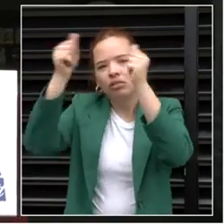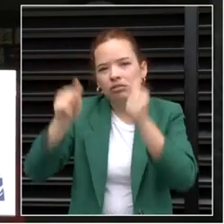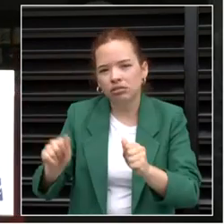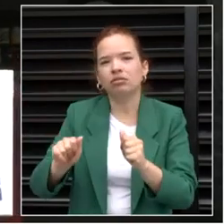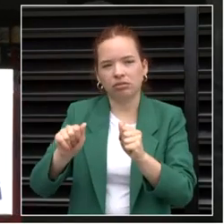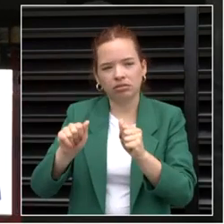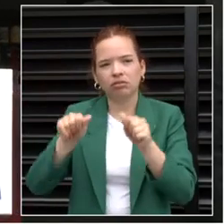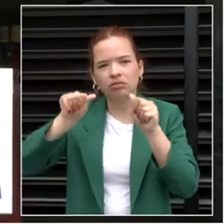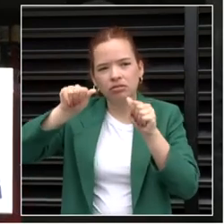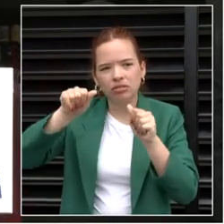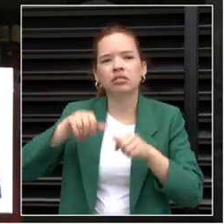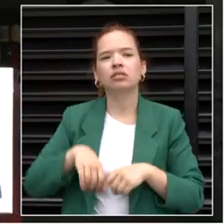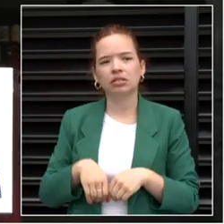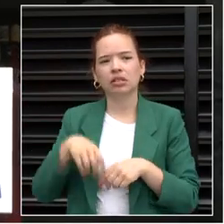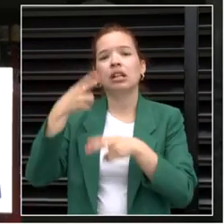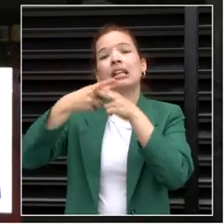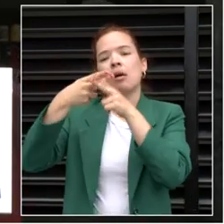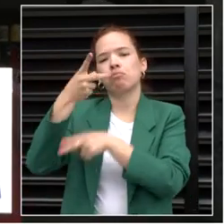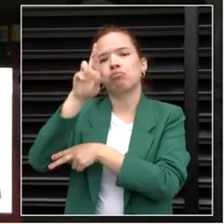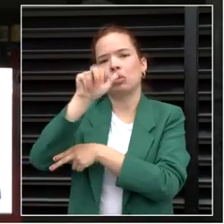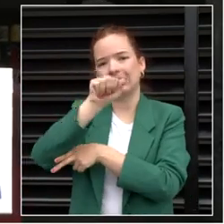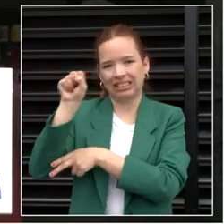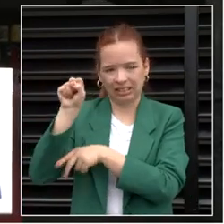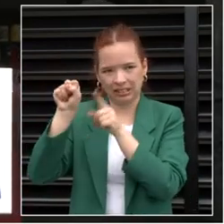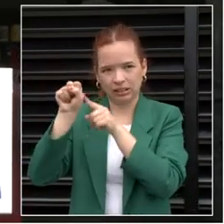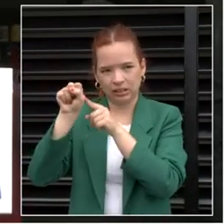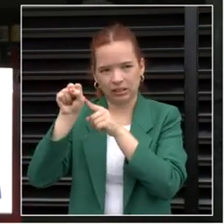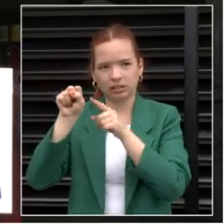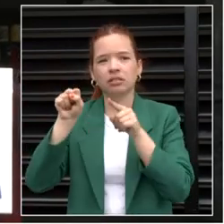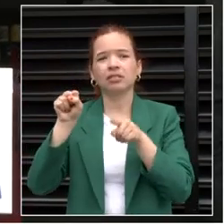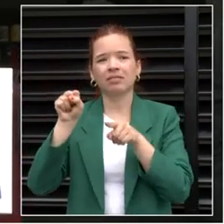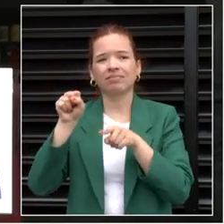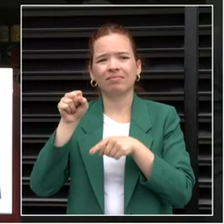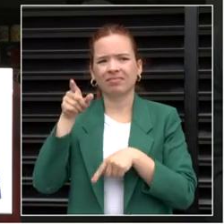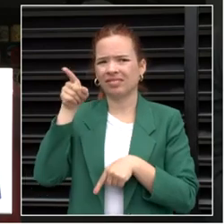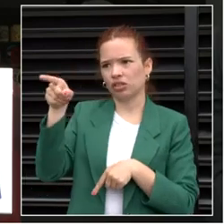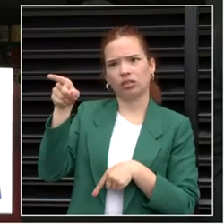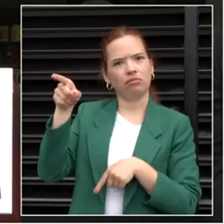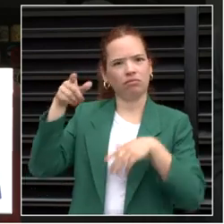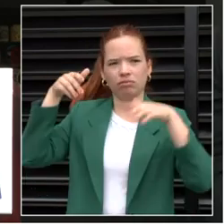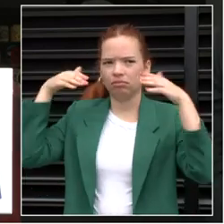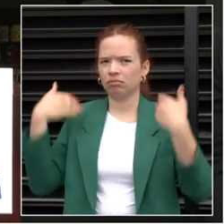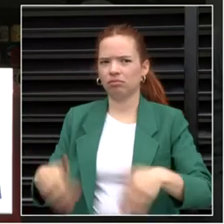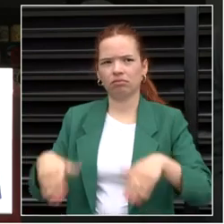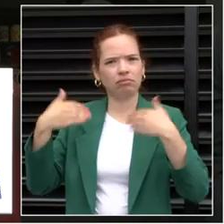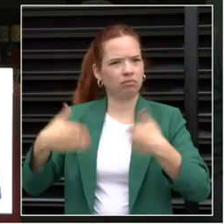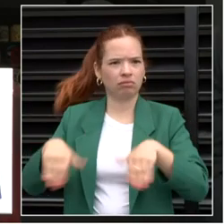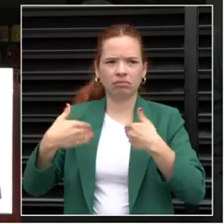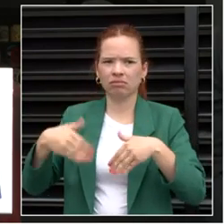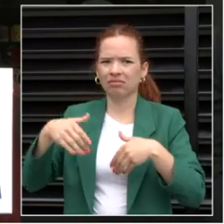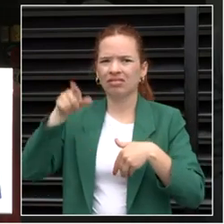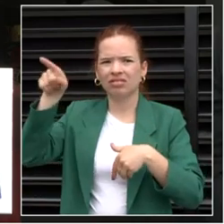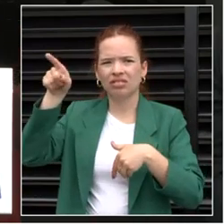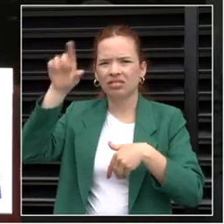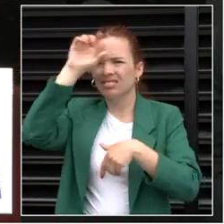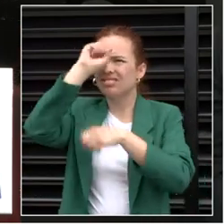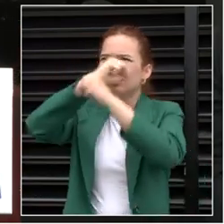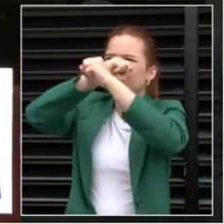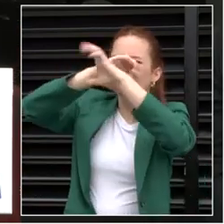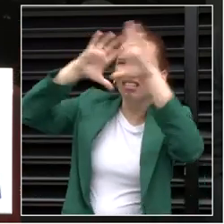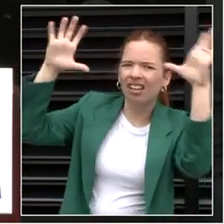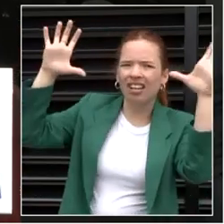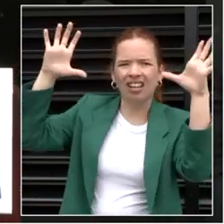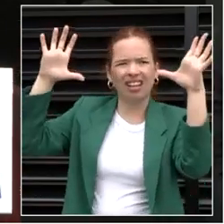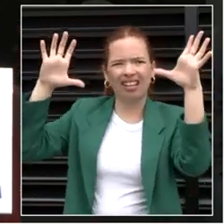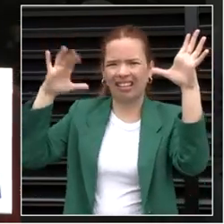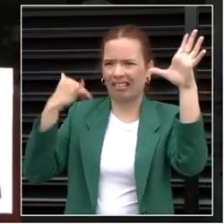these sculptures out of stuff. He has a vision nobody else has. And I thought, well, he's done a